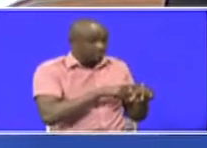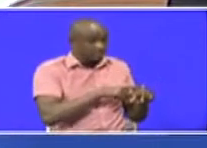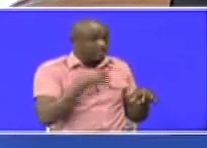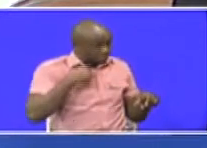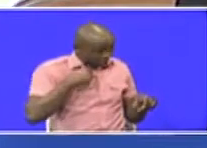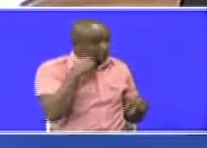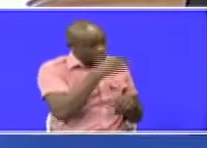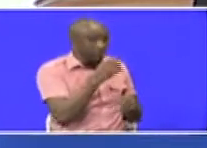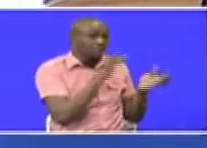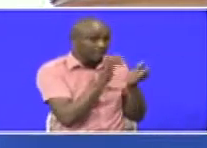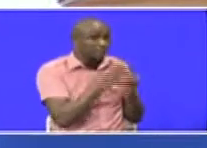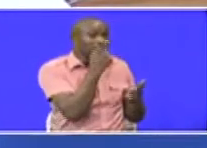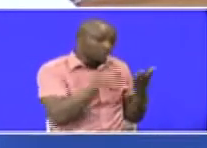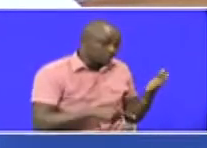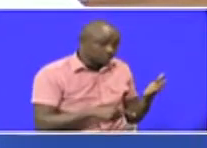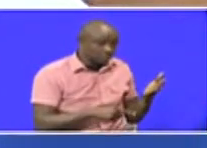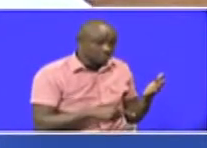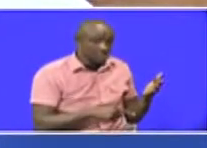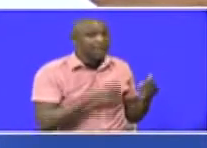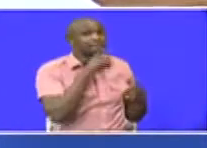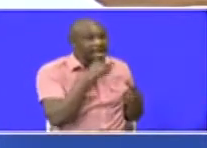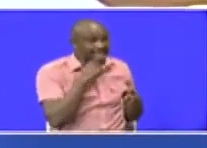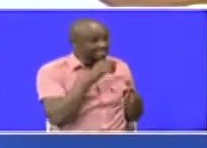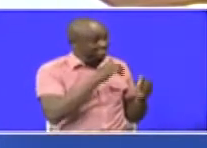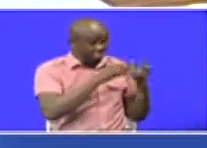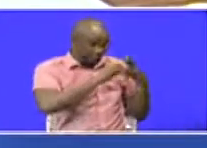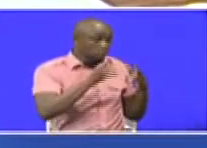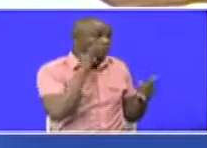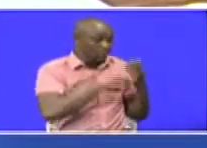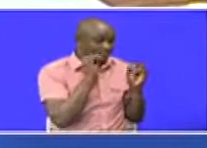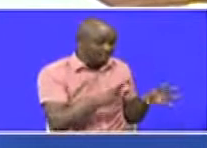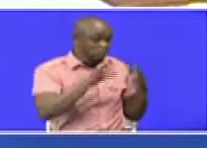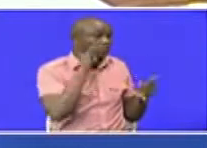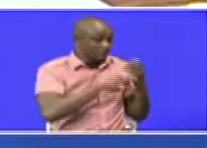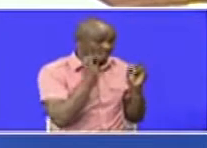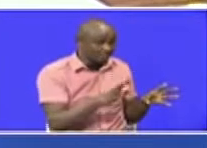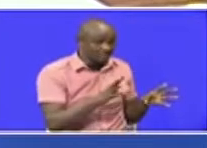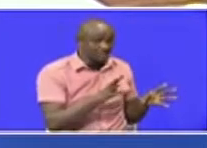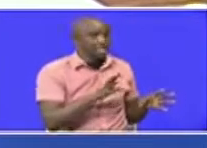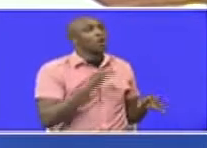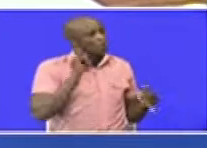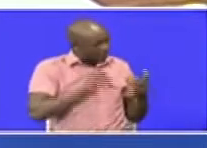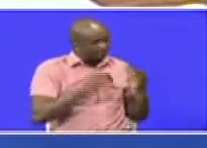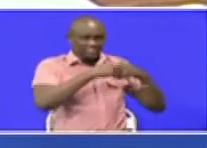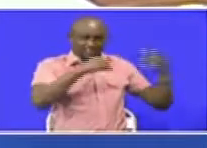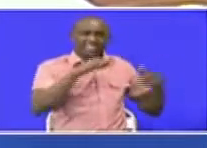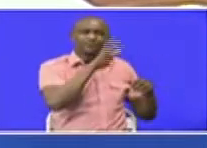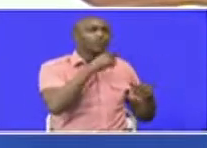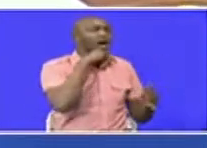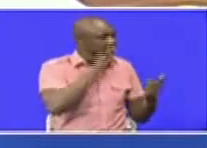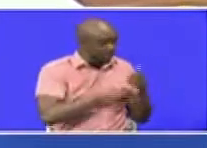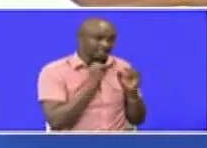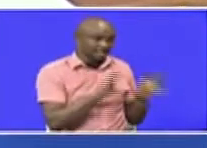the scripture. Yes. The scripture says a man should not divorce his wife, mm-hmm, and a woman should not separate from